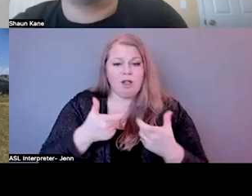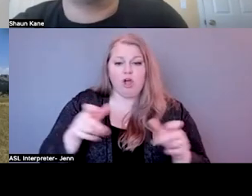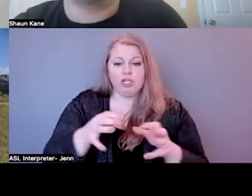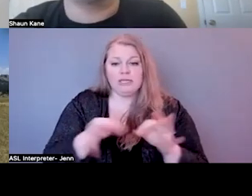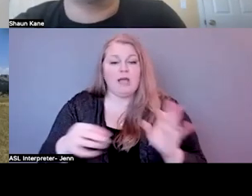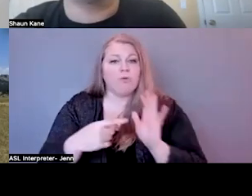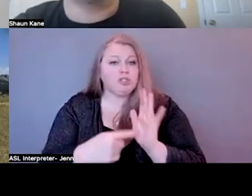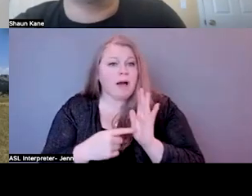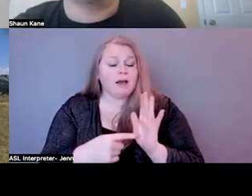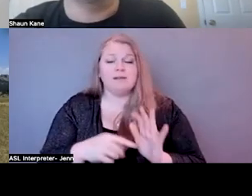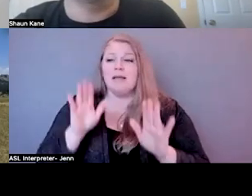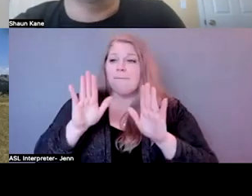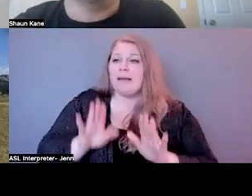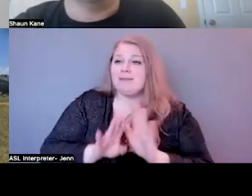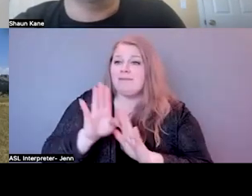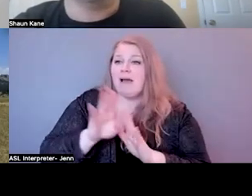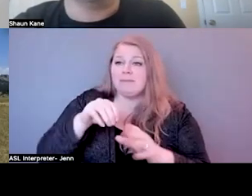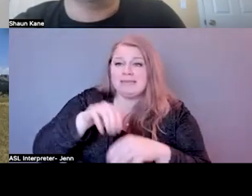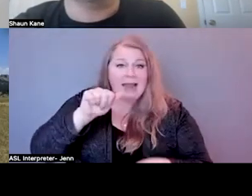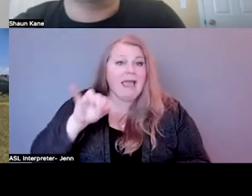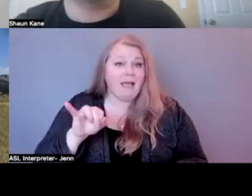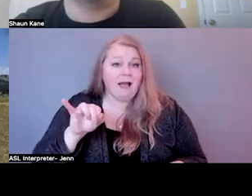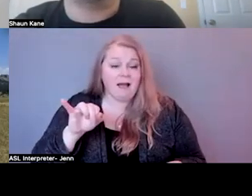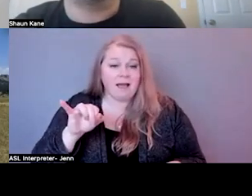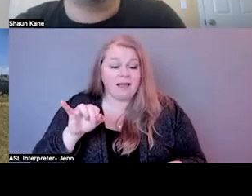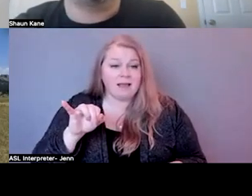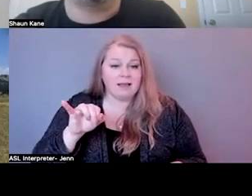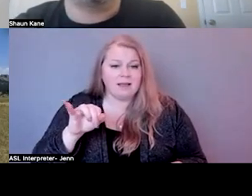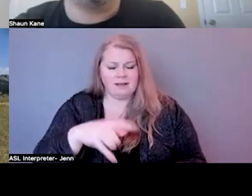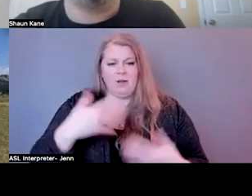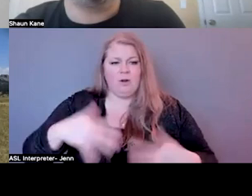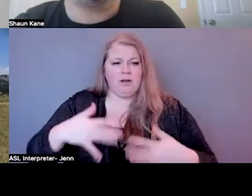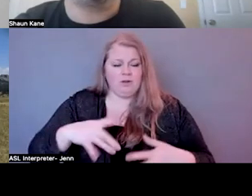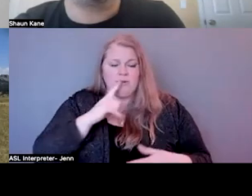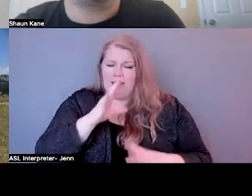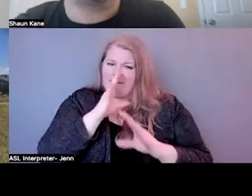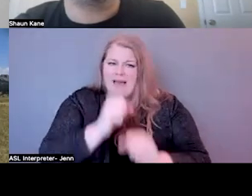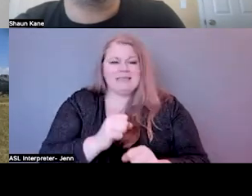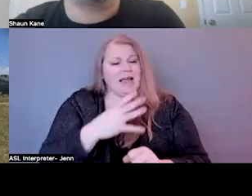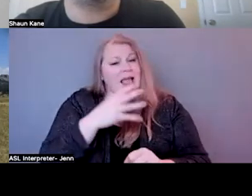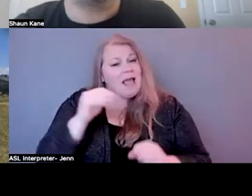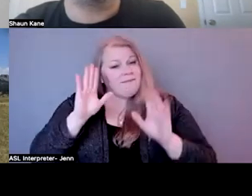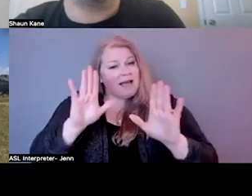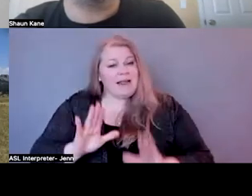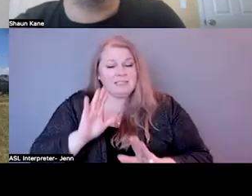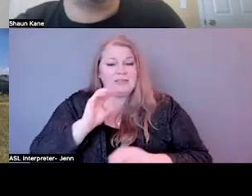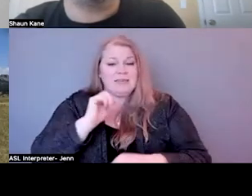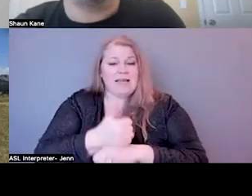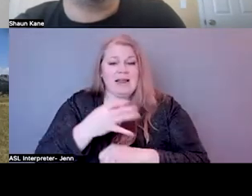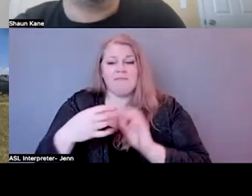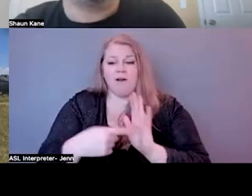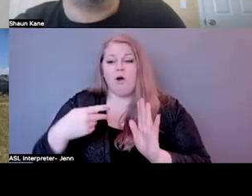the amazing developments in AI right now is it's a fascinating and fantastic set of prototyping tools. So we